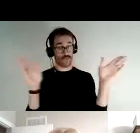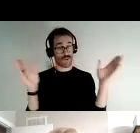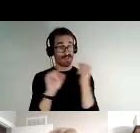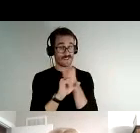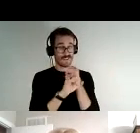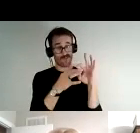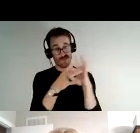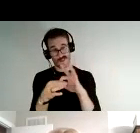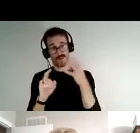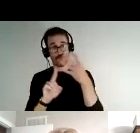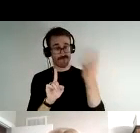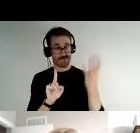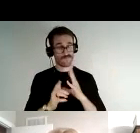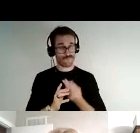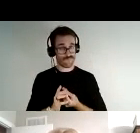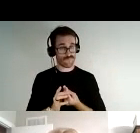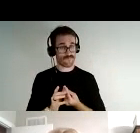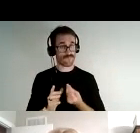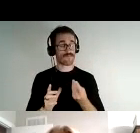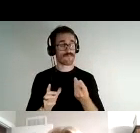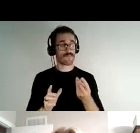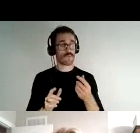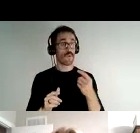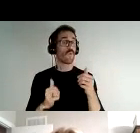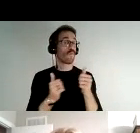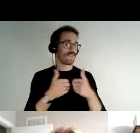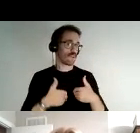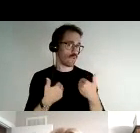research around LGBT youth, but not specifically to